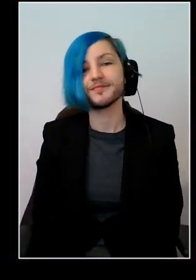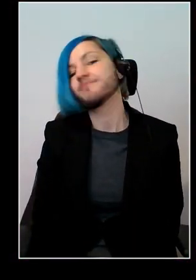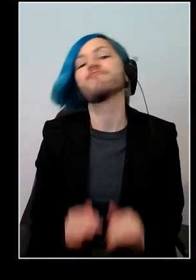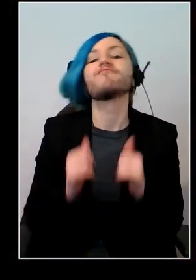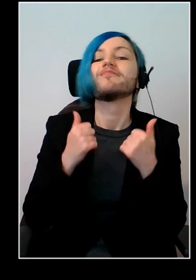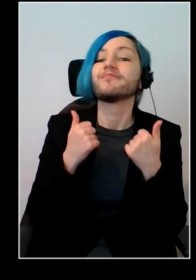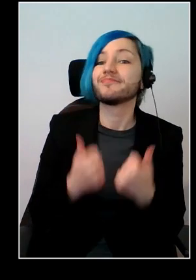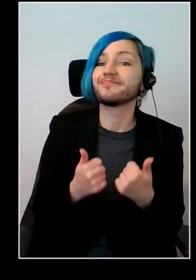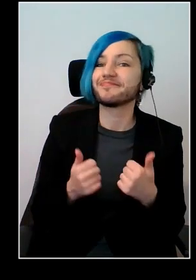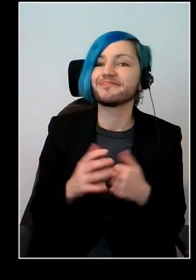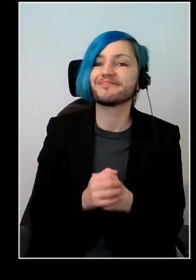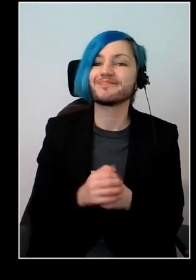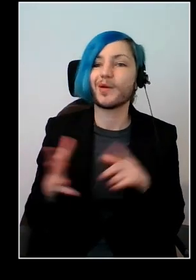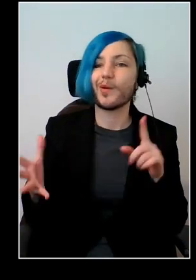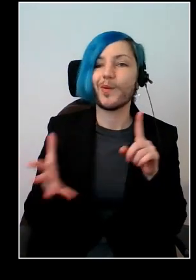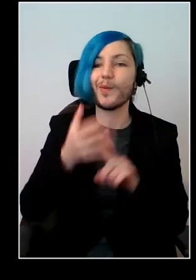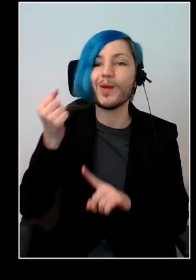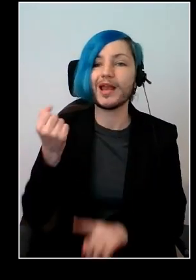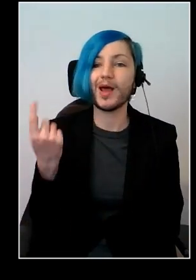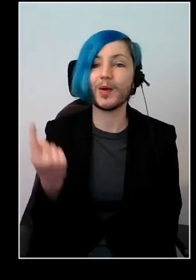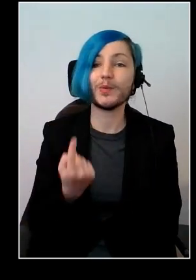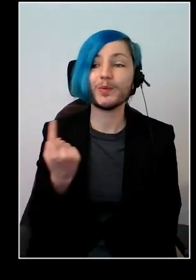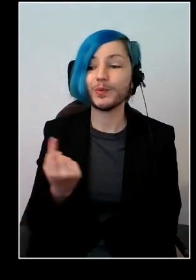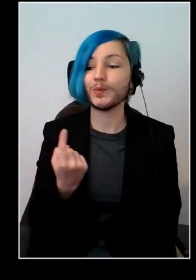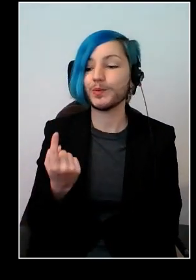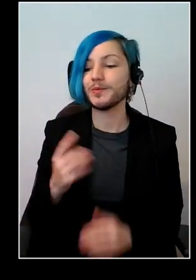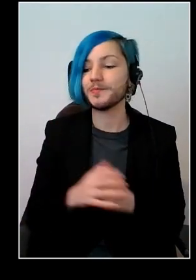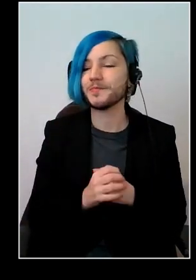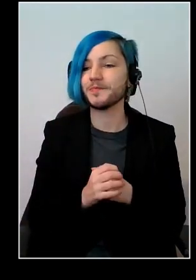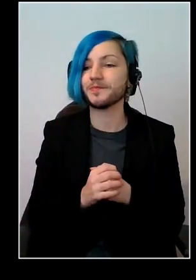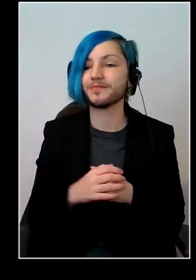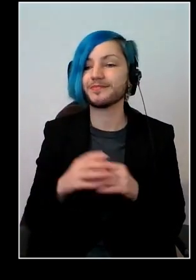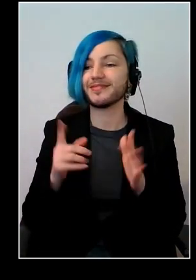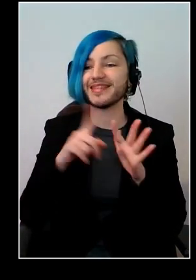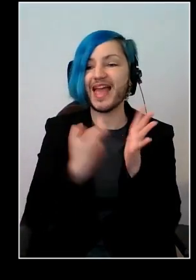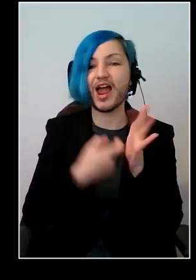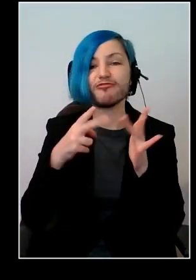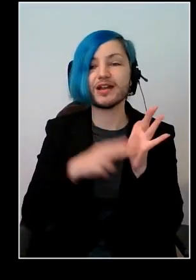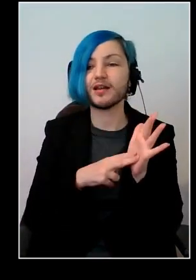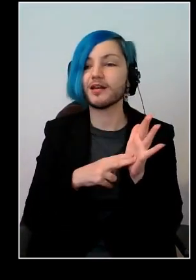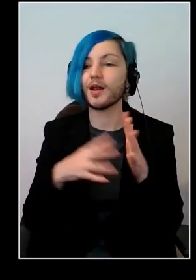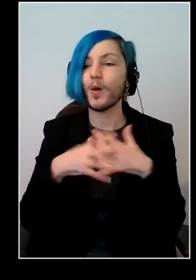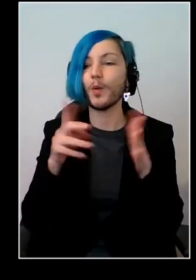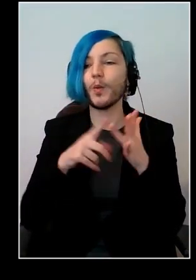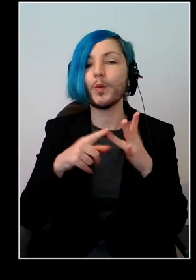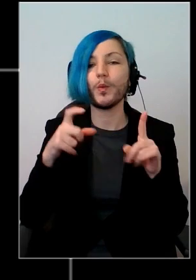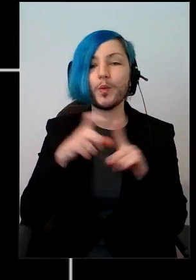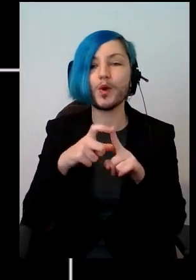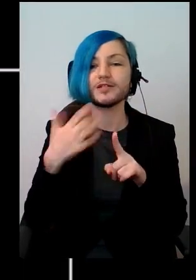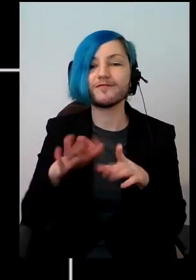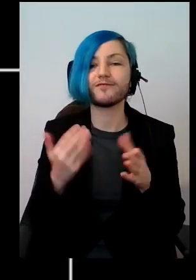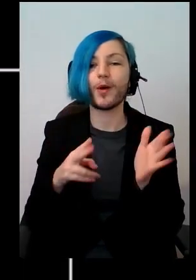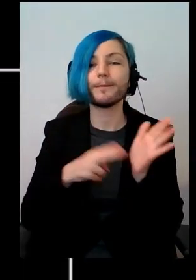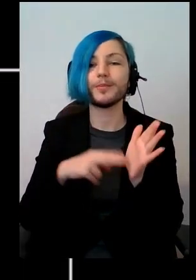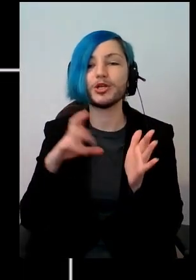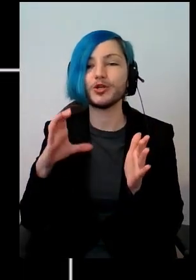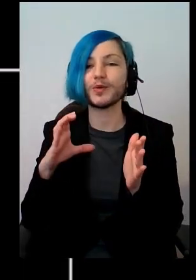So, the winner of the Marshall Intermediate Award is Erin Wood from Newcastle Building Society.